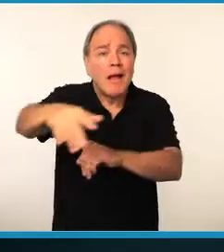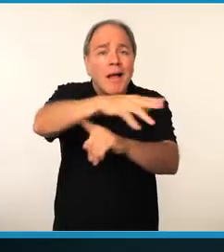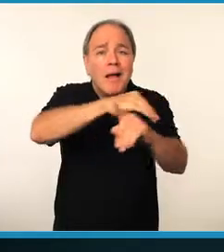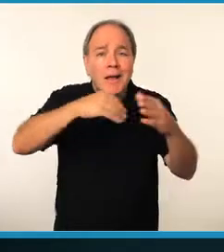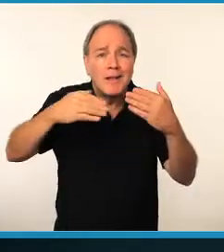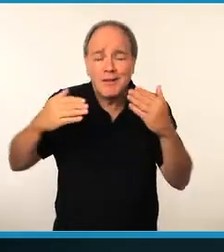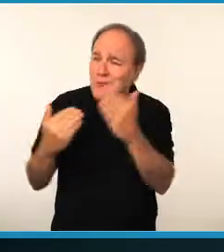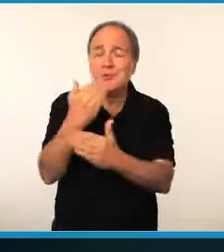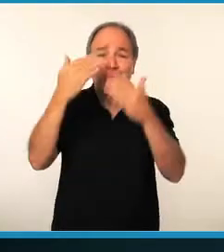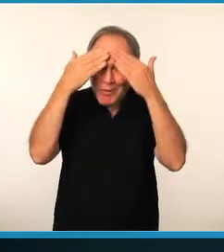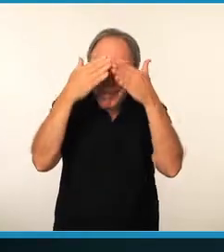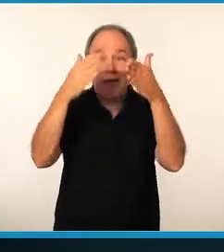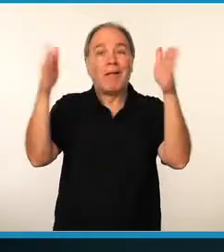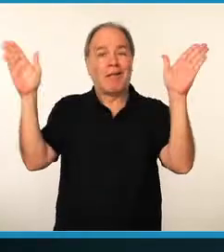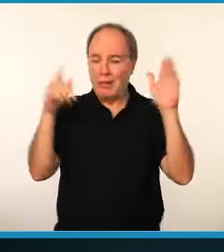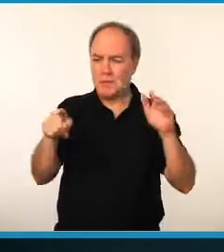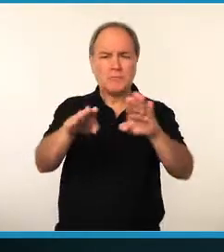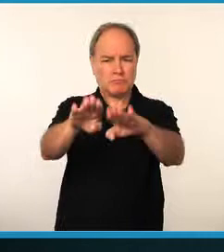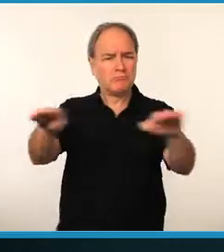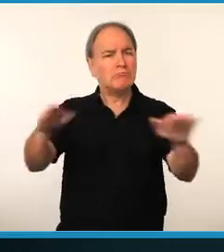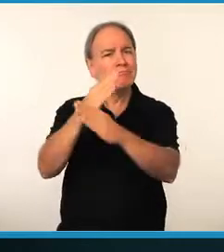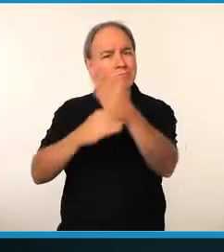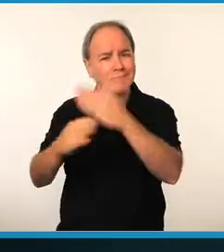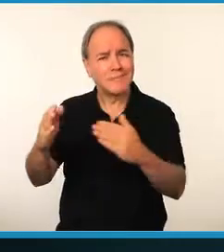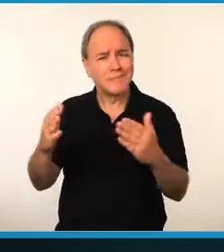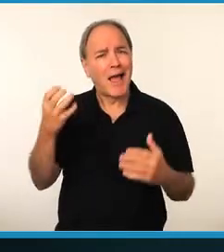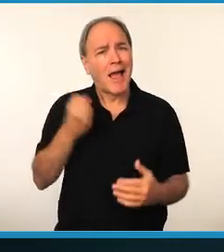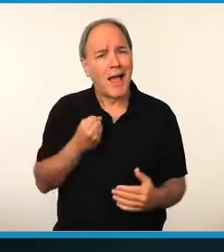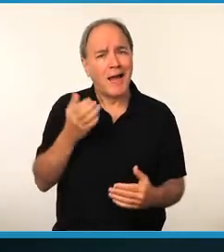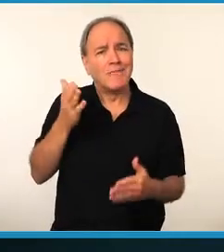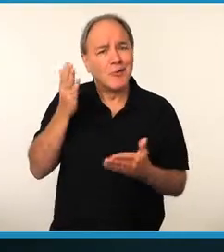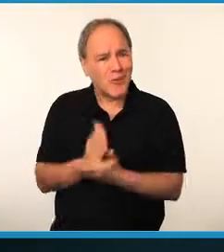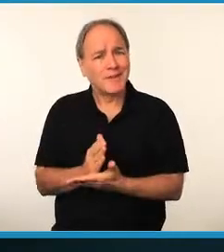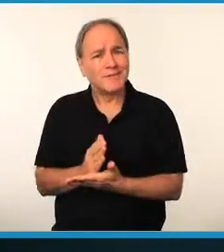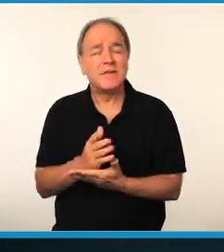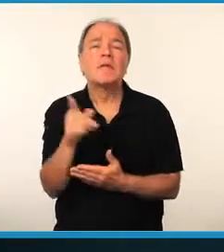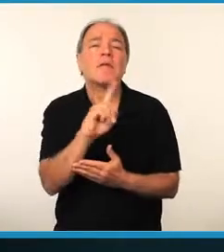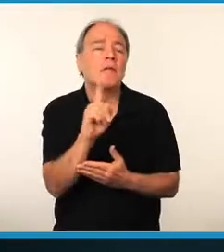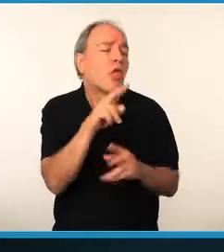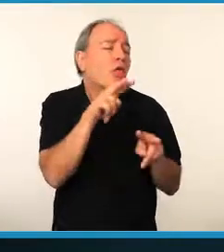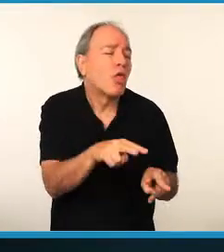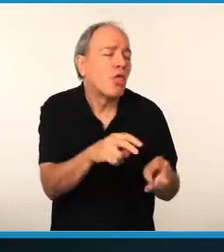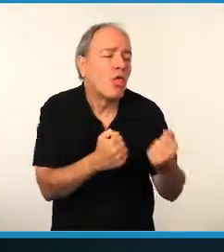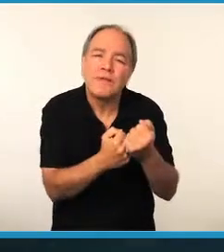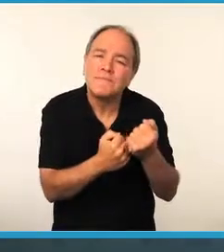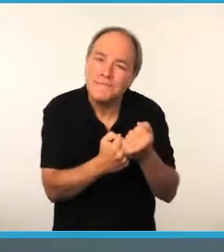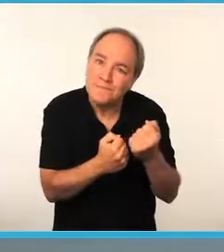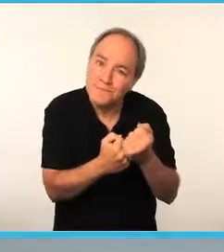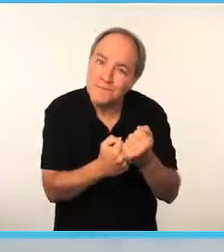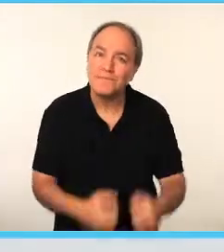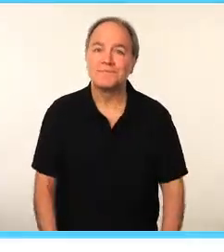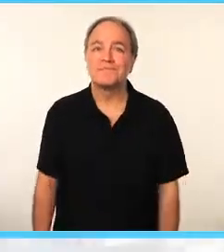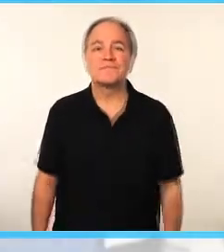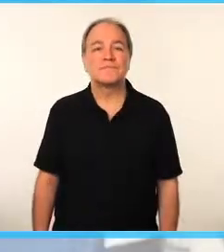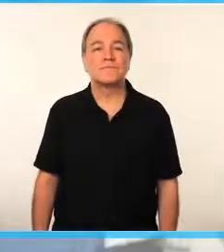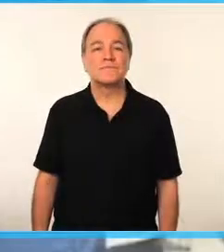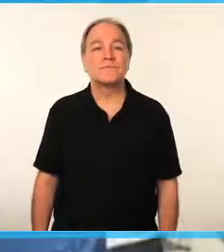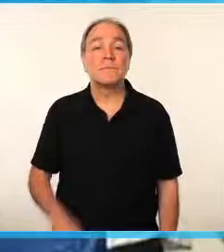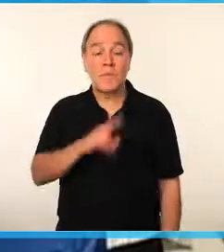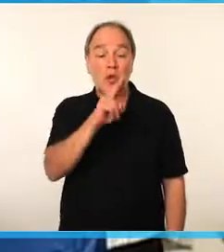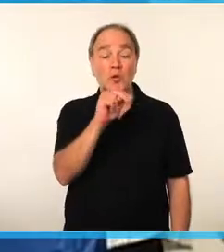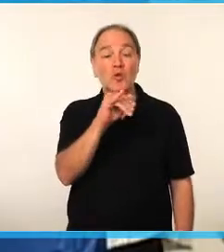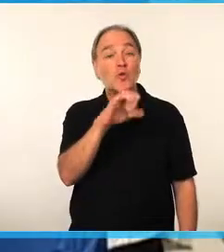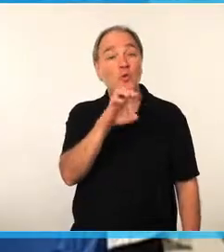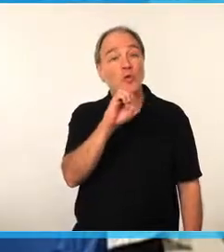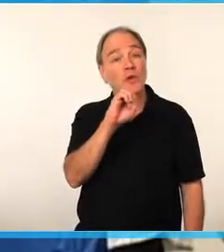an atmosphere where children with disability have rights which should be fulfilled rather than being objects of charity and of pity.